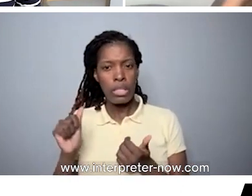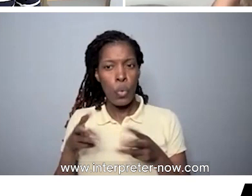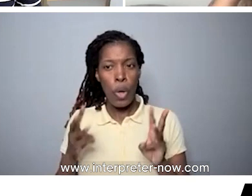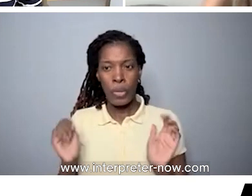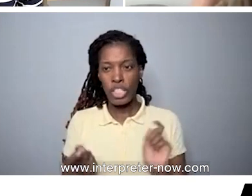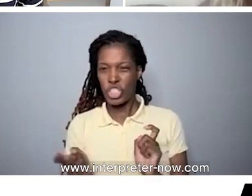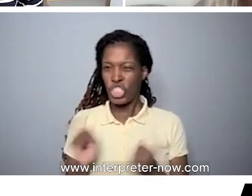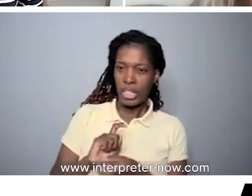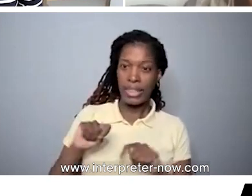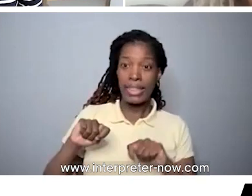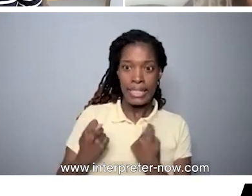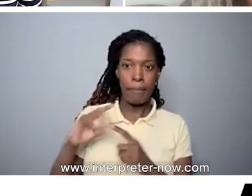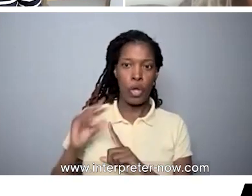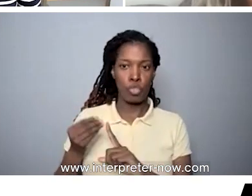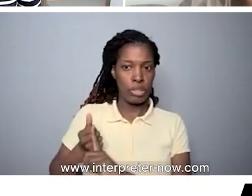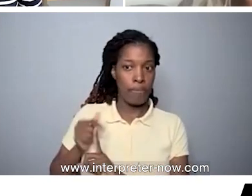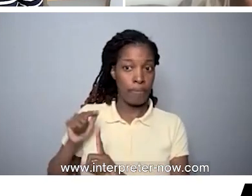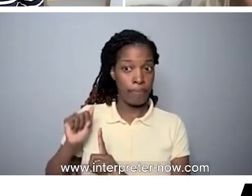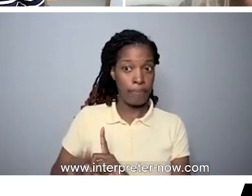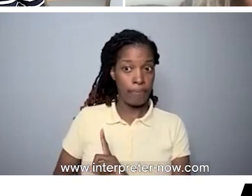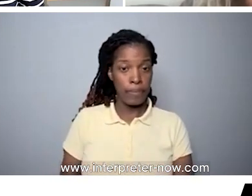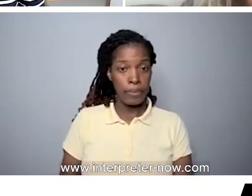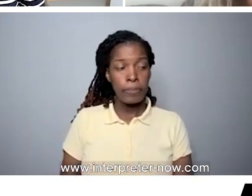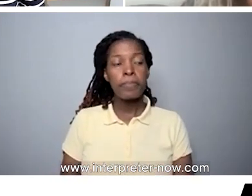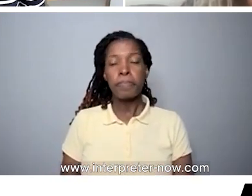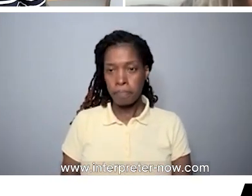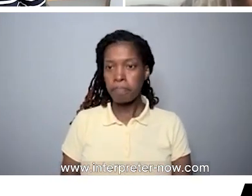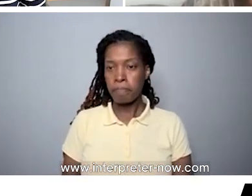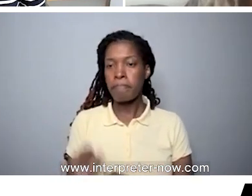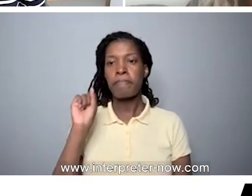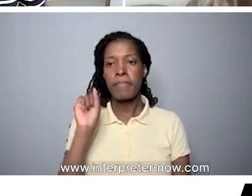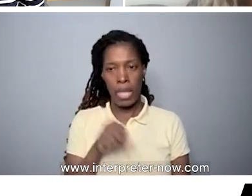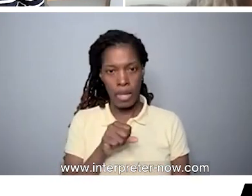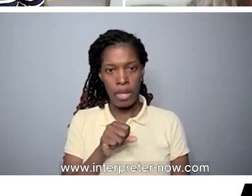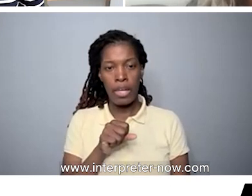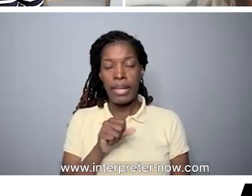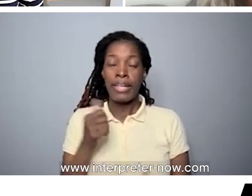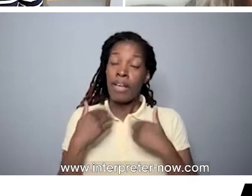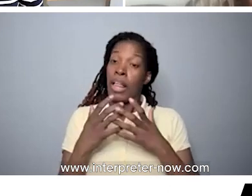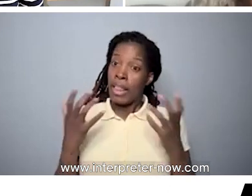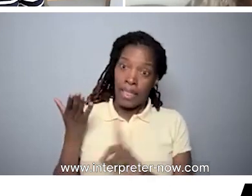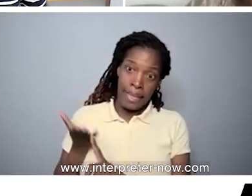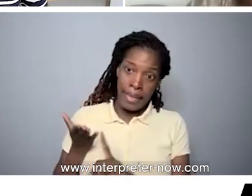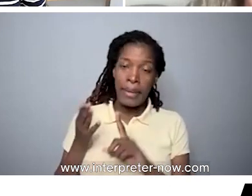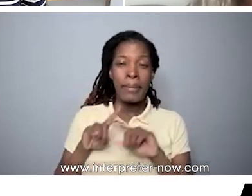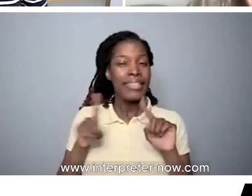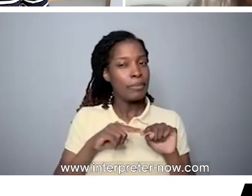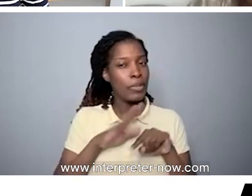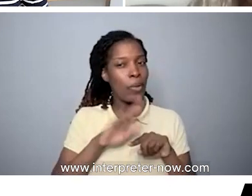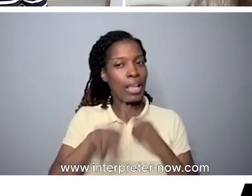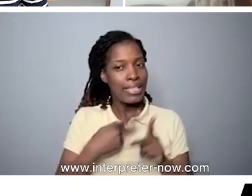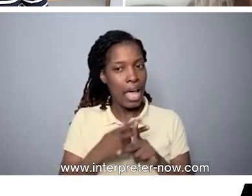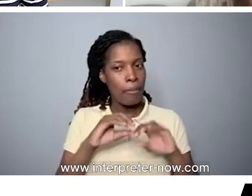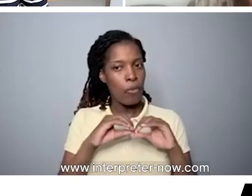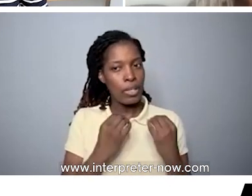can shift team cultures? Yeah. So I think that there's a lot there, and it also depends